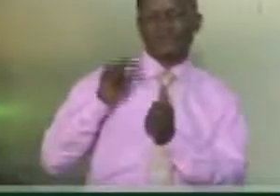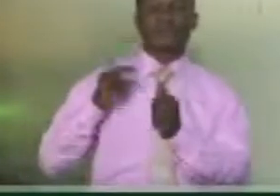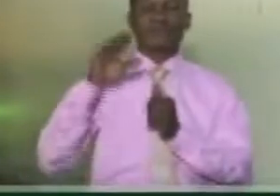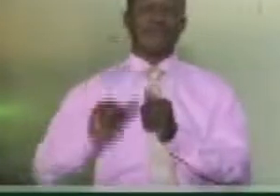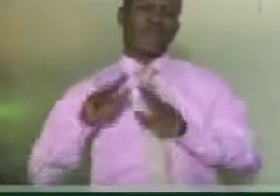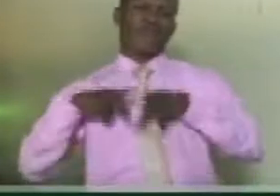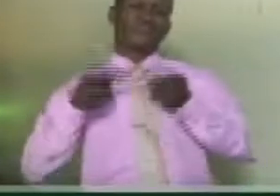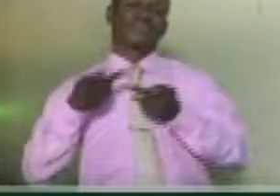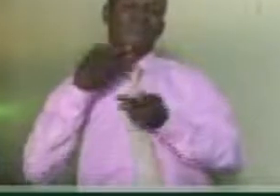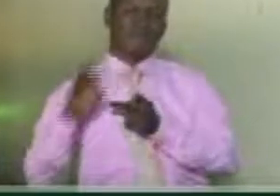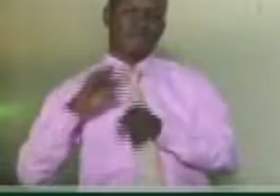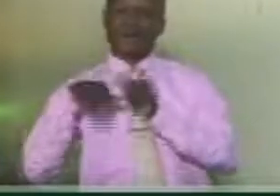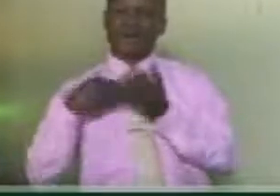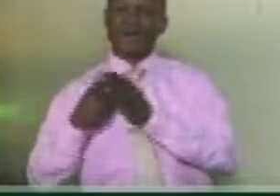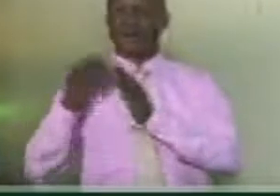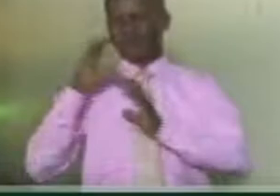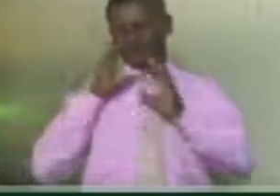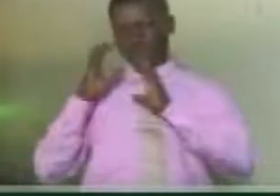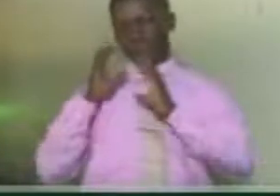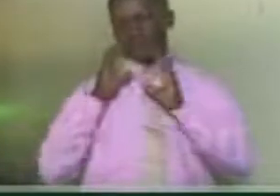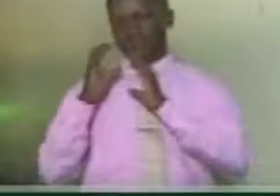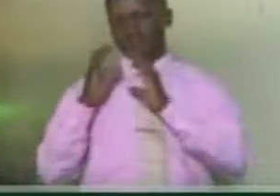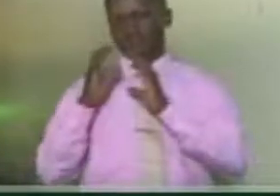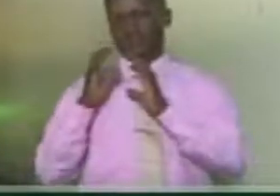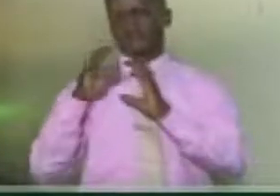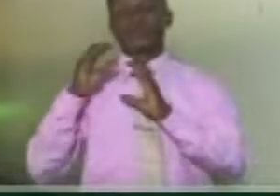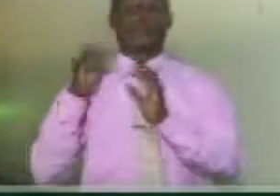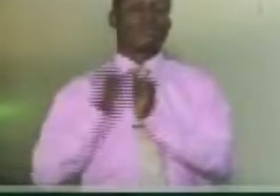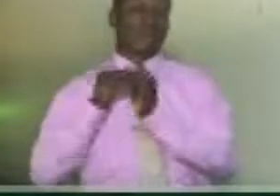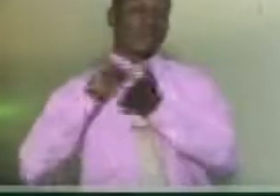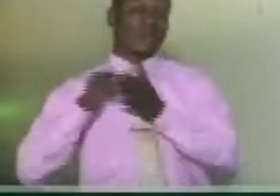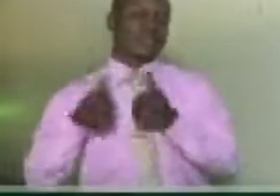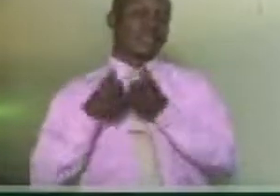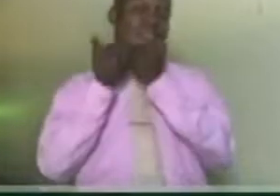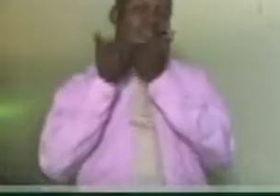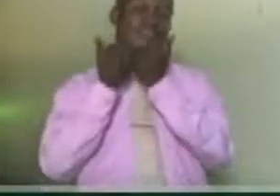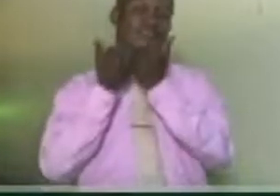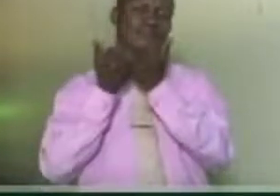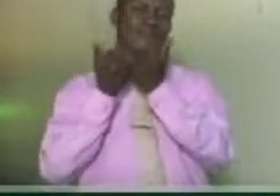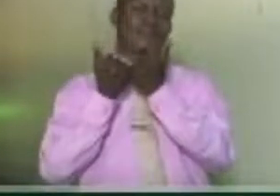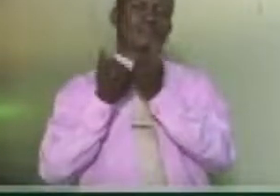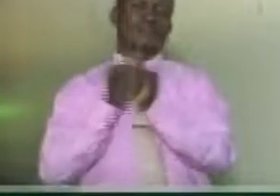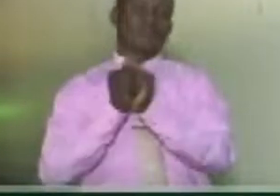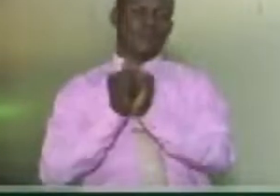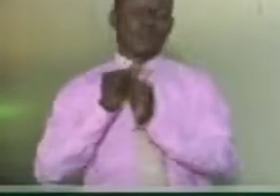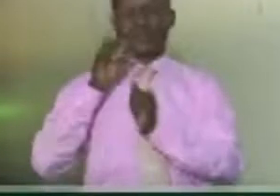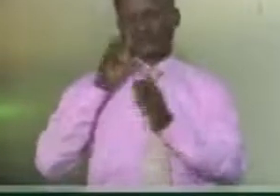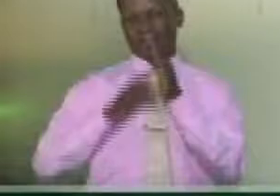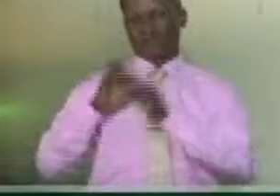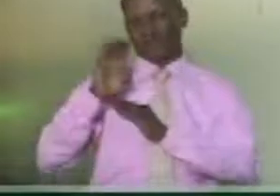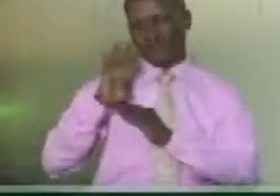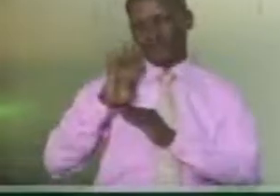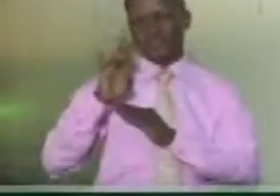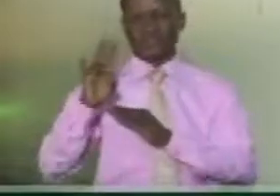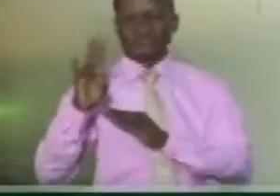provision of suitable means of communication. Legalizing electronic accreditation of voters, Clause 47. The bill